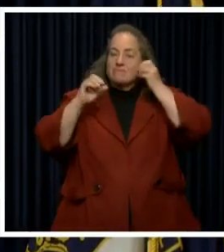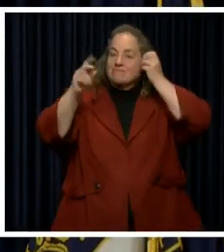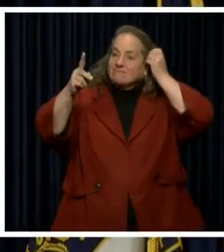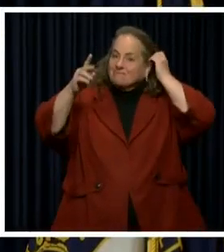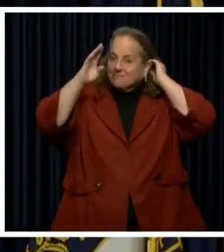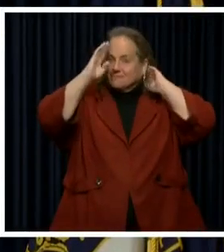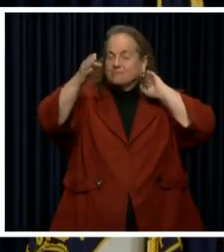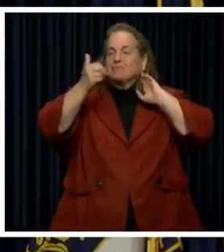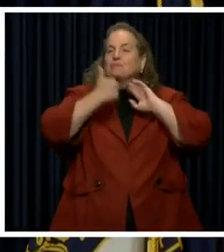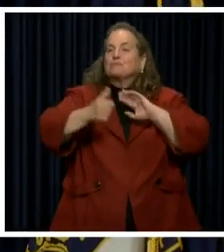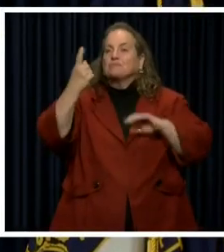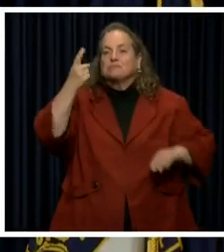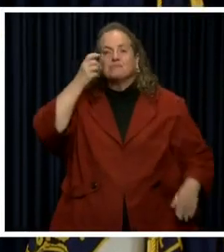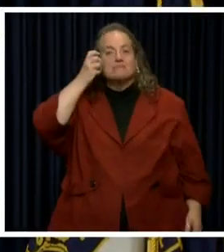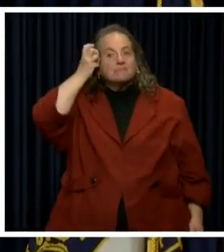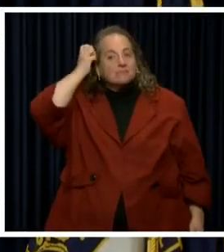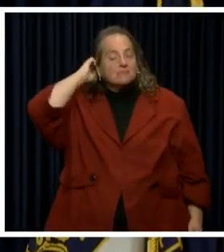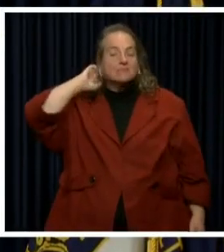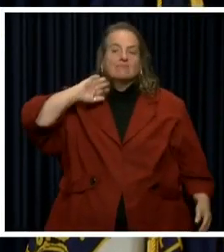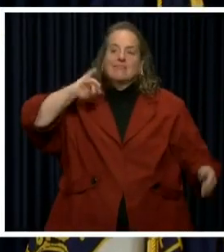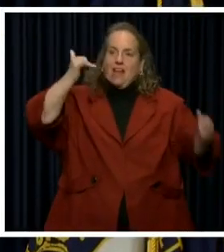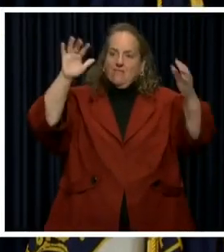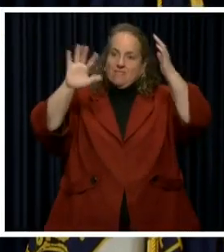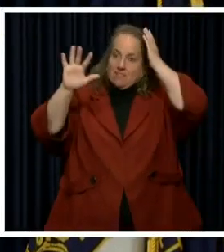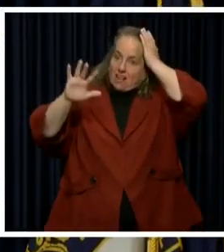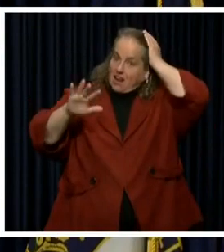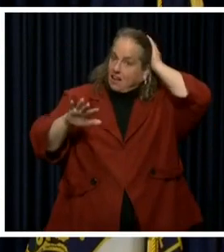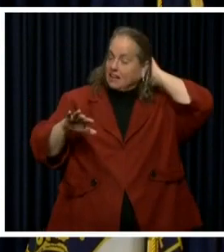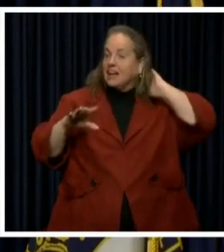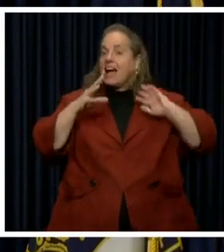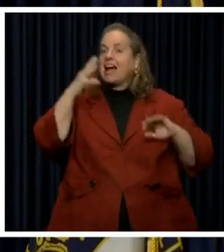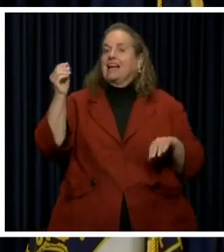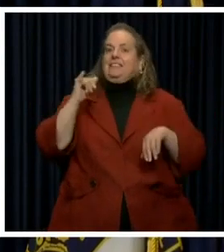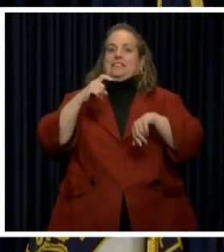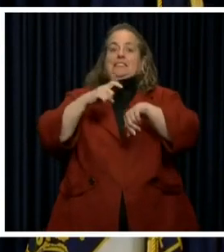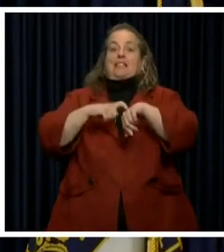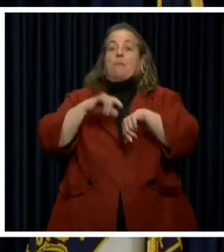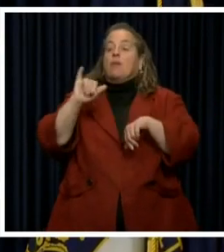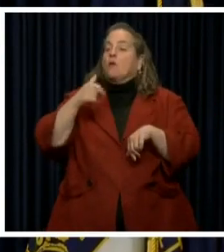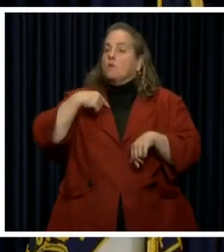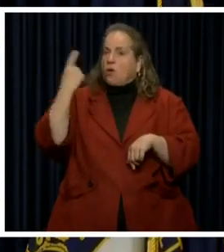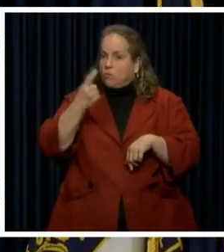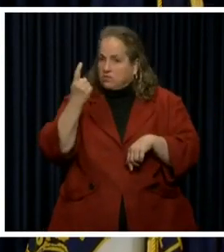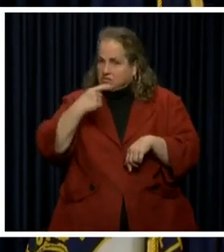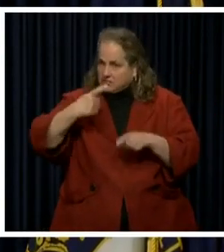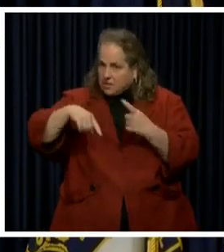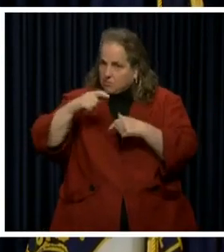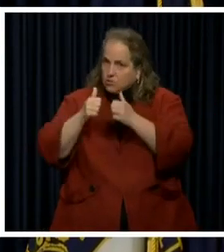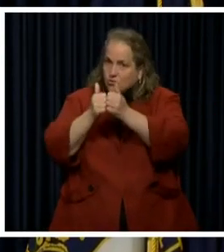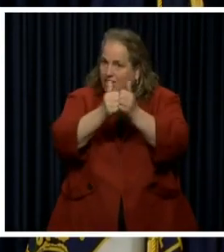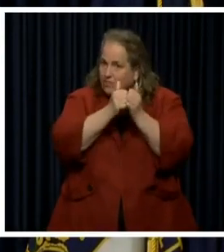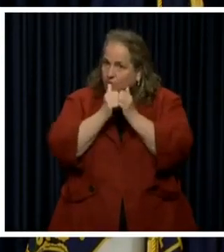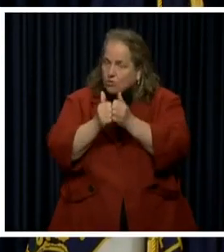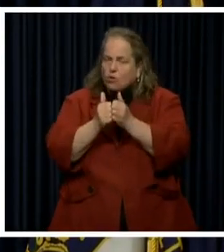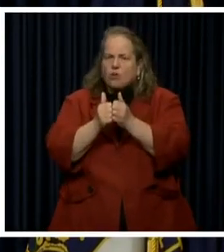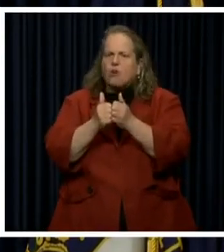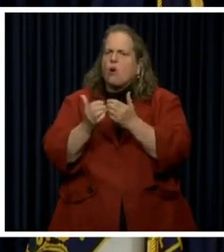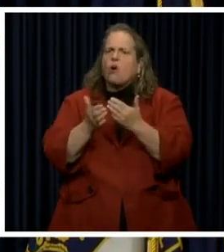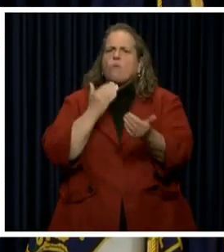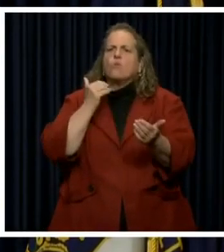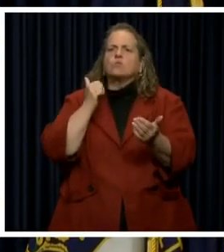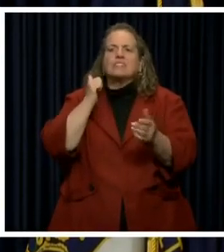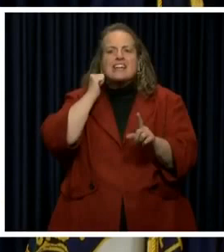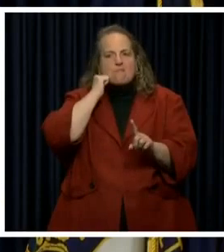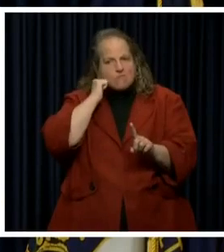All right, everybody. It is 5 o'clock, that time we come together just about every